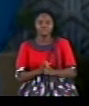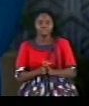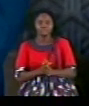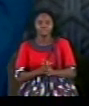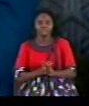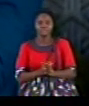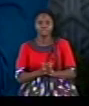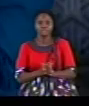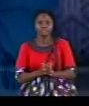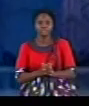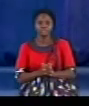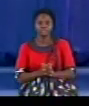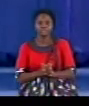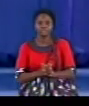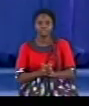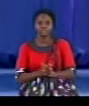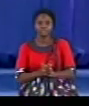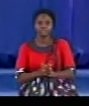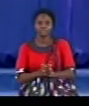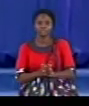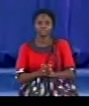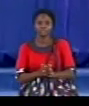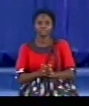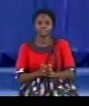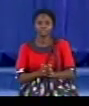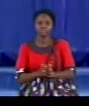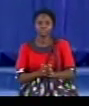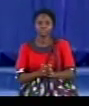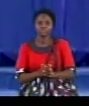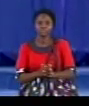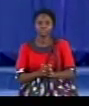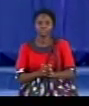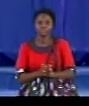have Juliana Emmanuel. She's going to give a testimony on